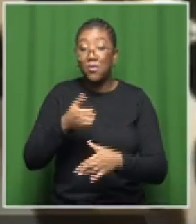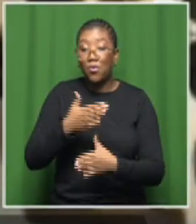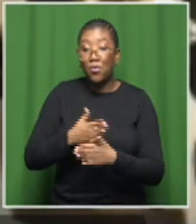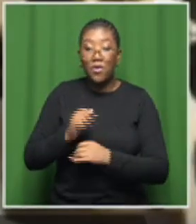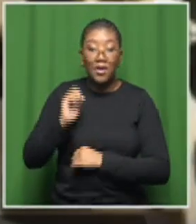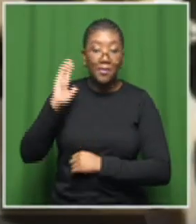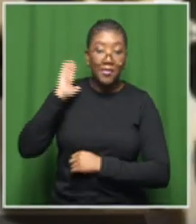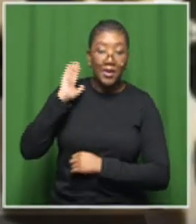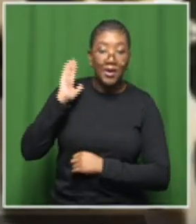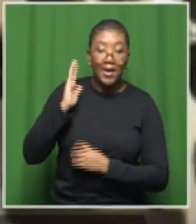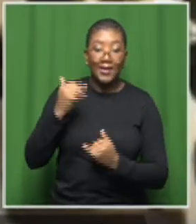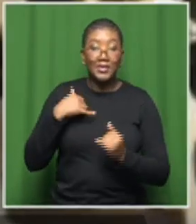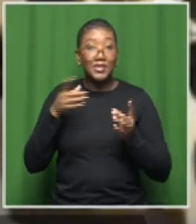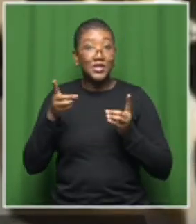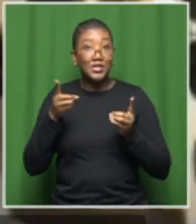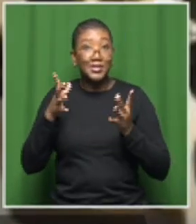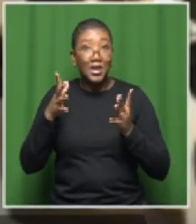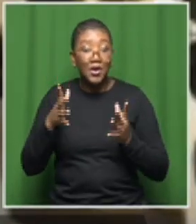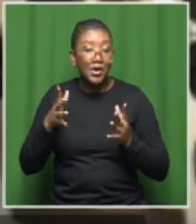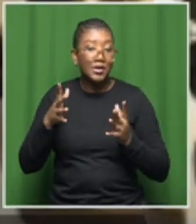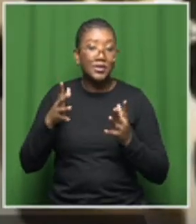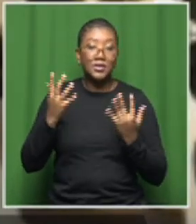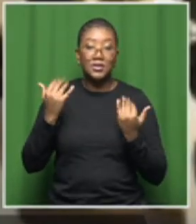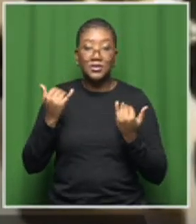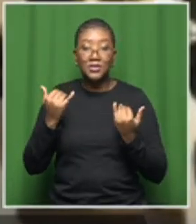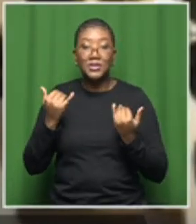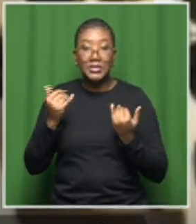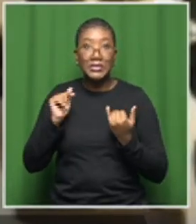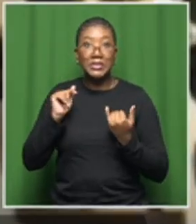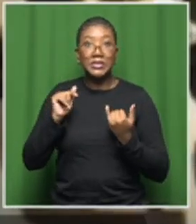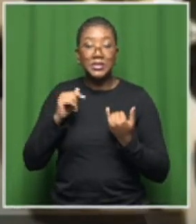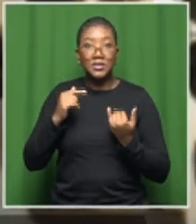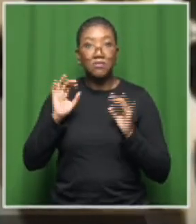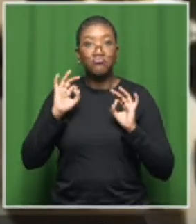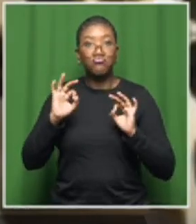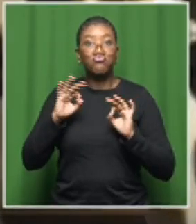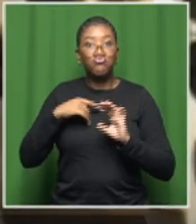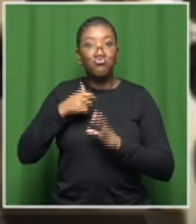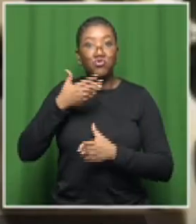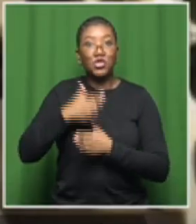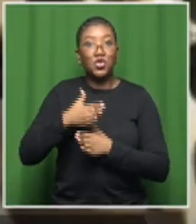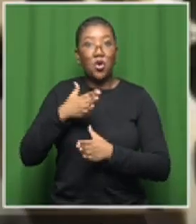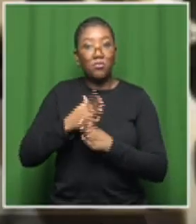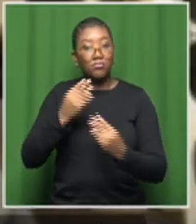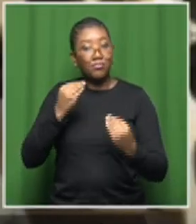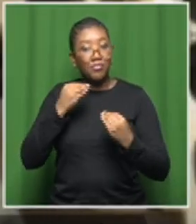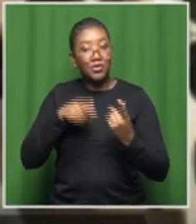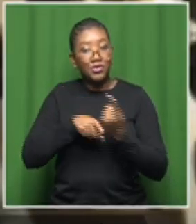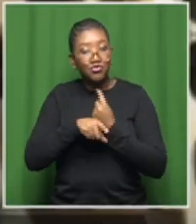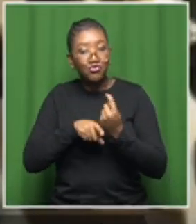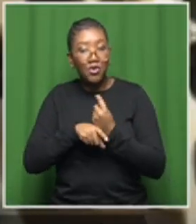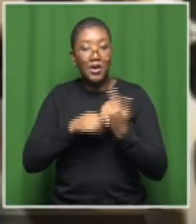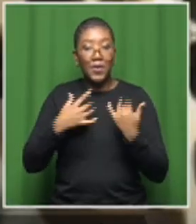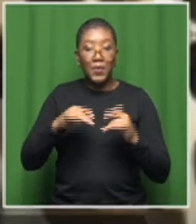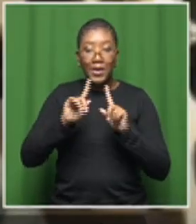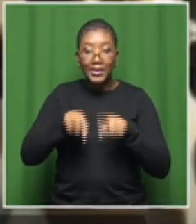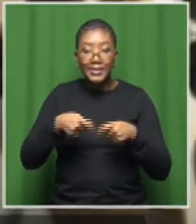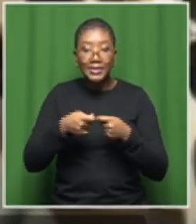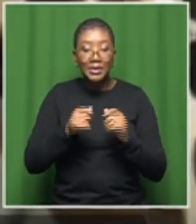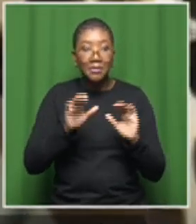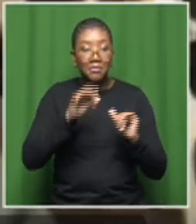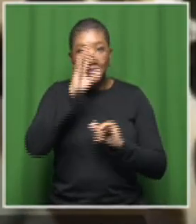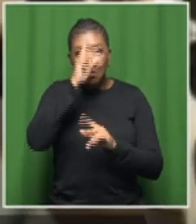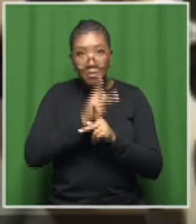directing production, and that's very much on the job training. It's on hand. It's, we have a team of experienced professionals